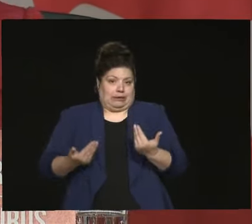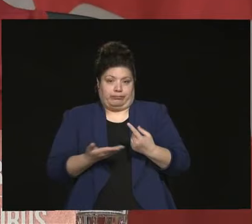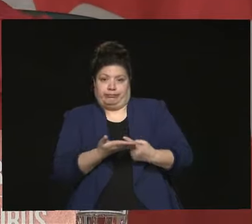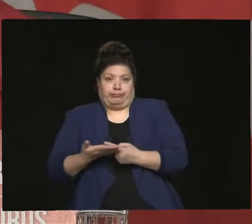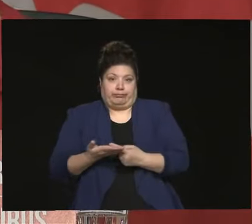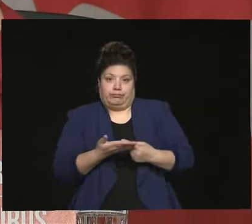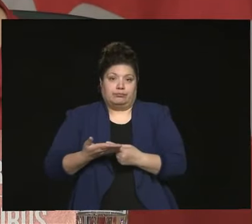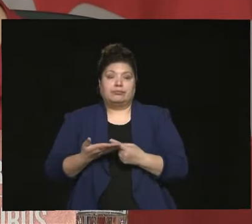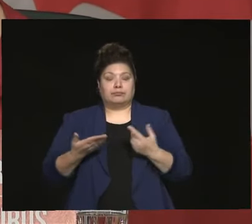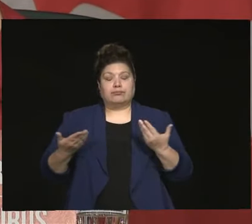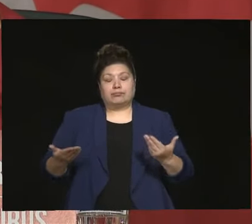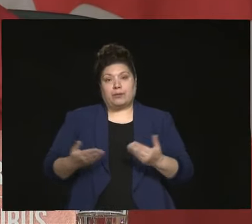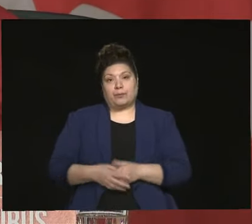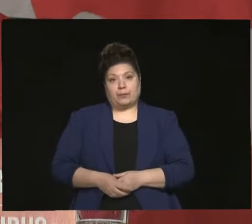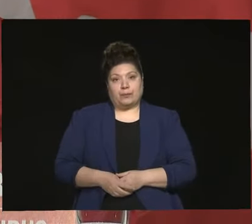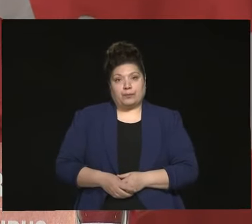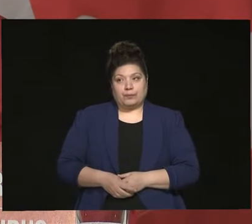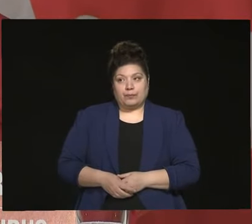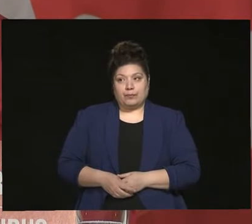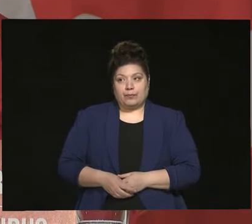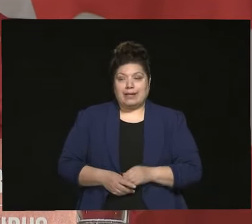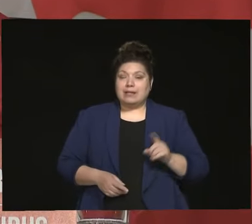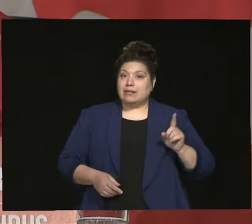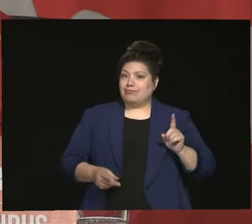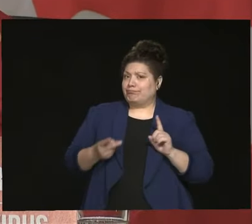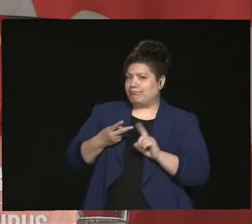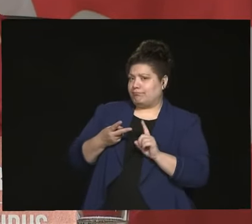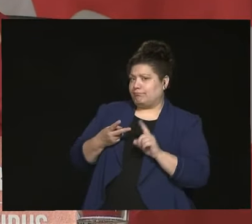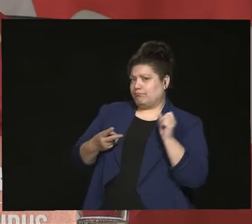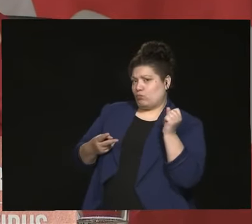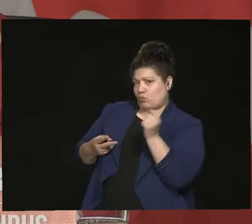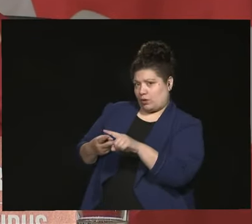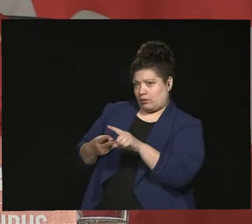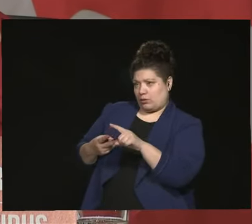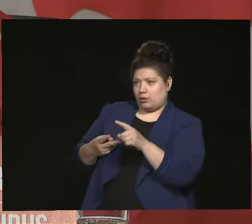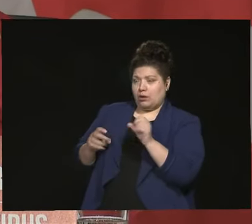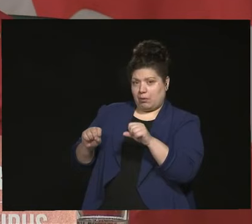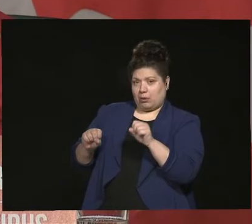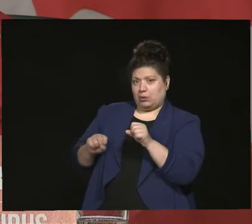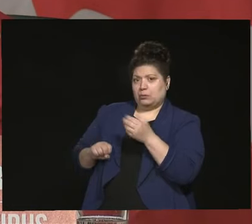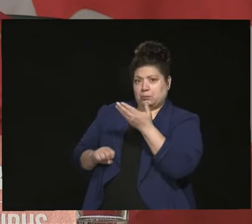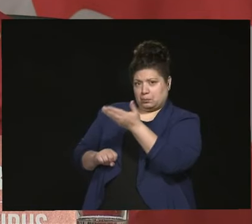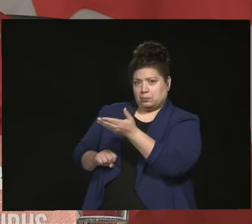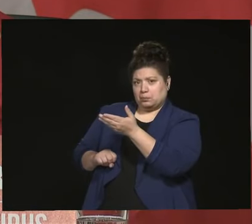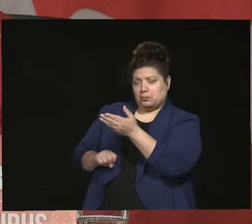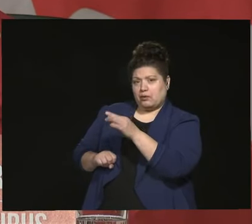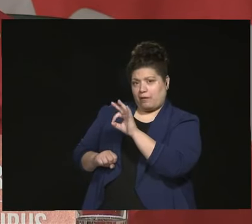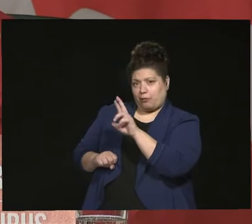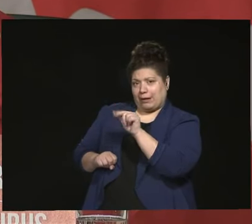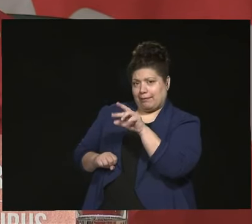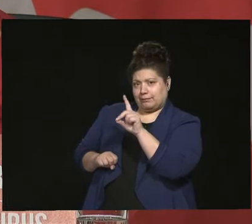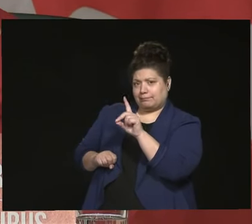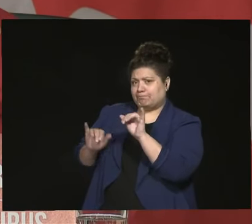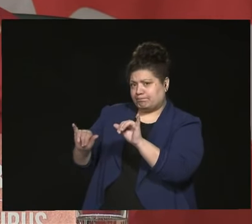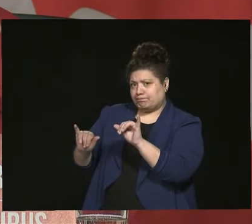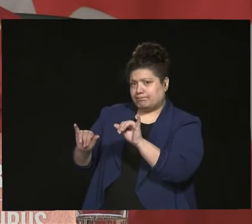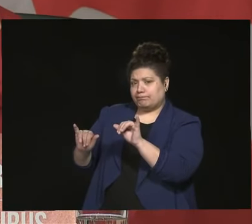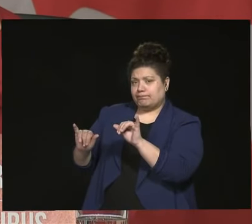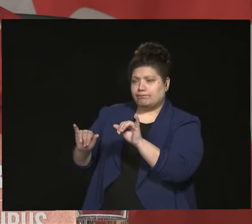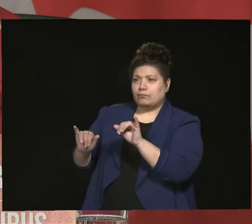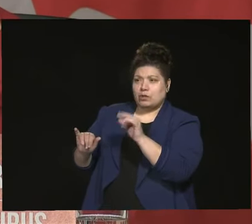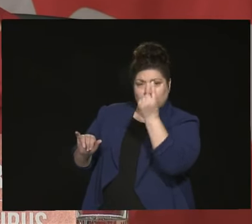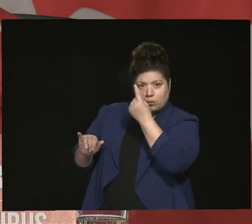Okay. I think this question would be also for your Deputy Prime Minister about the possibility of labor shortages in the